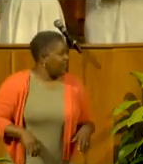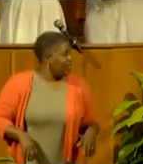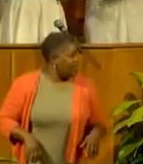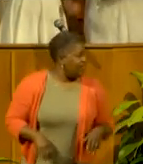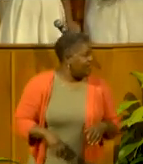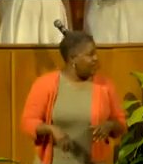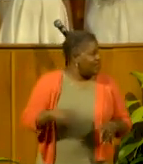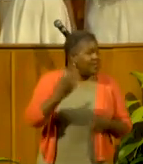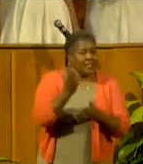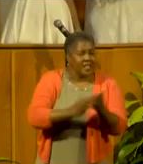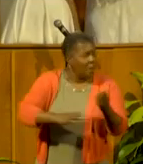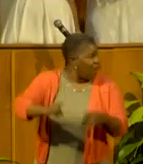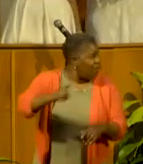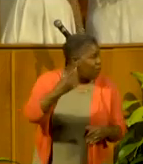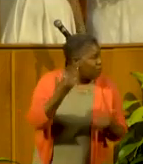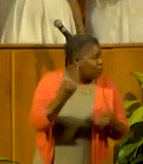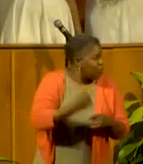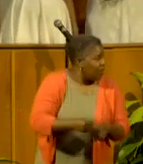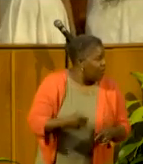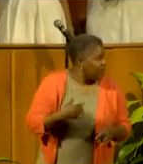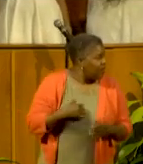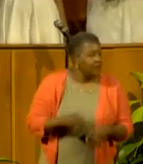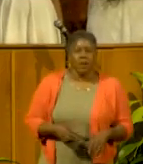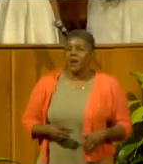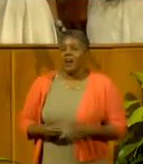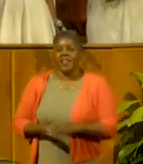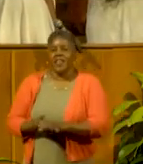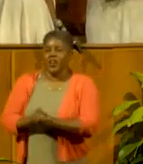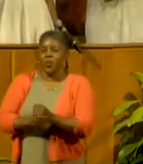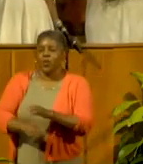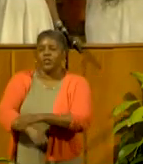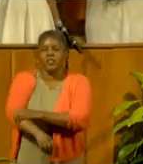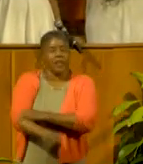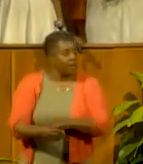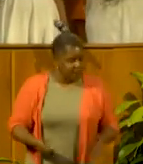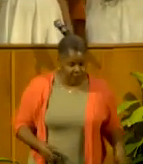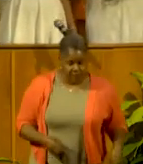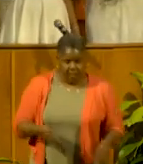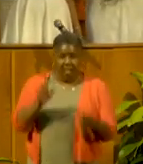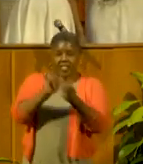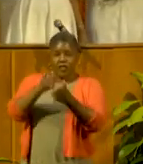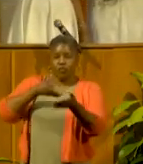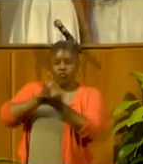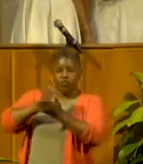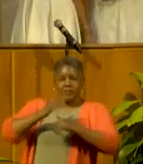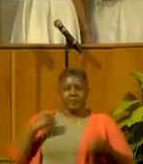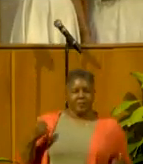your, some of you just can't even stop worshiping, and it's okay. It's okay.